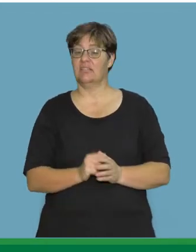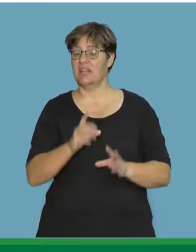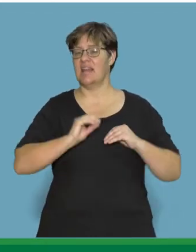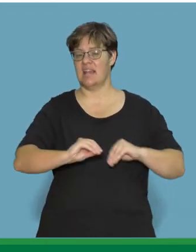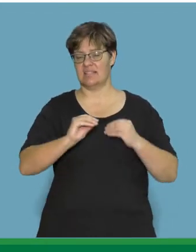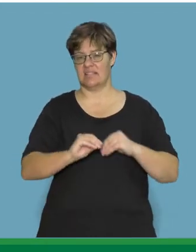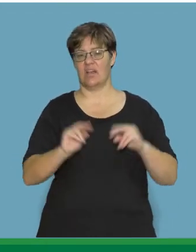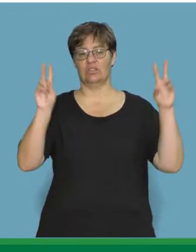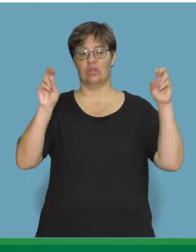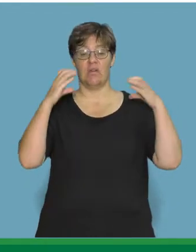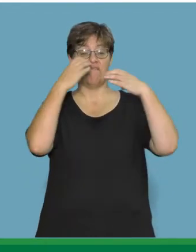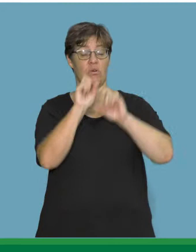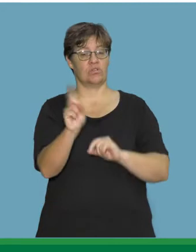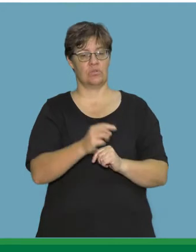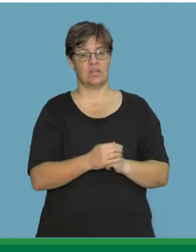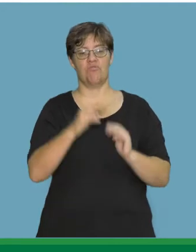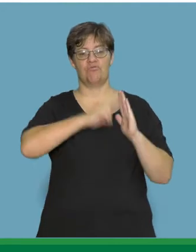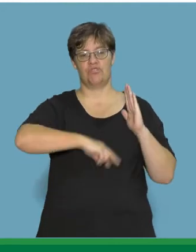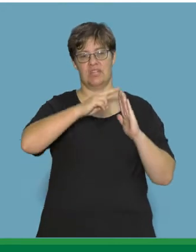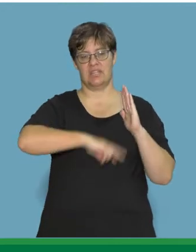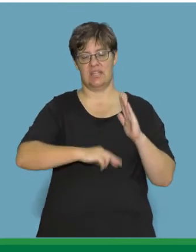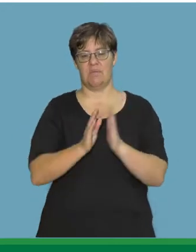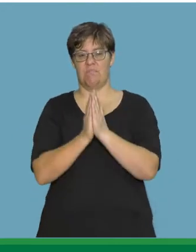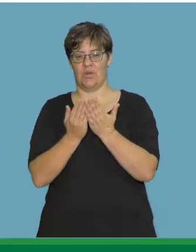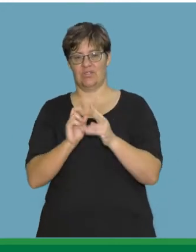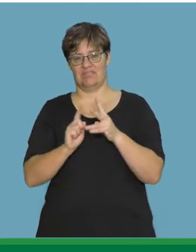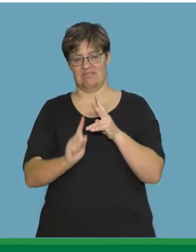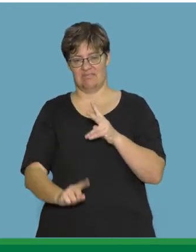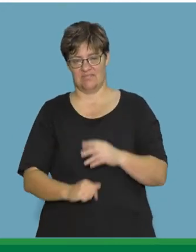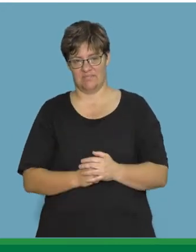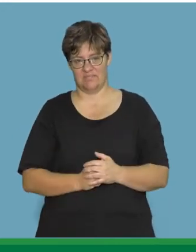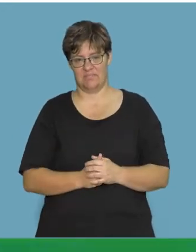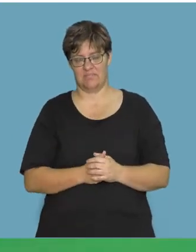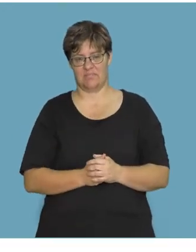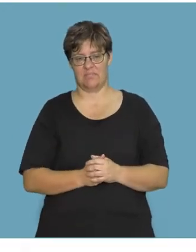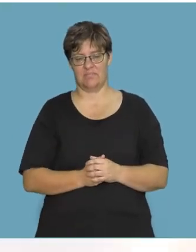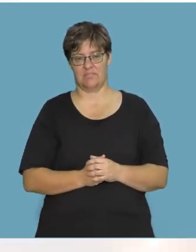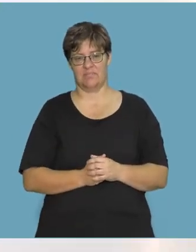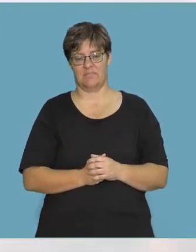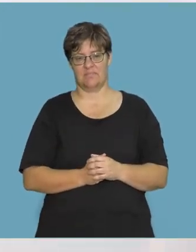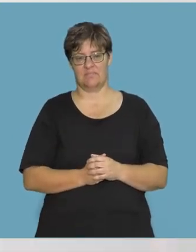10. In this lesson, the topics of focus are reading and books.